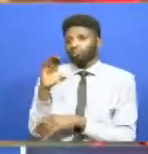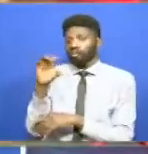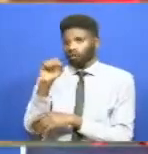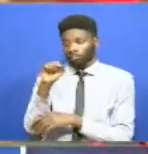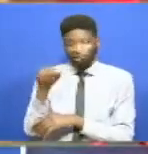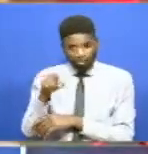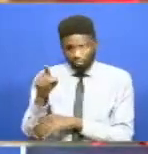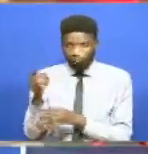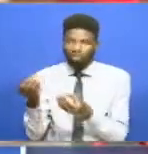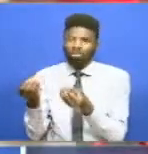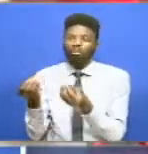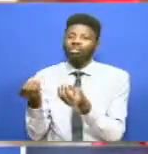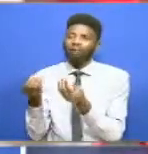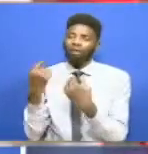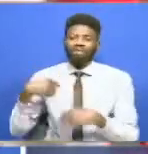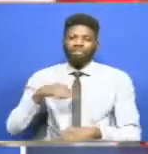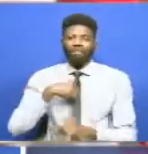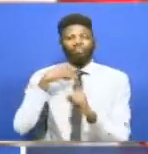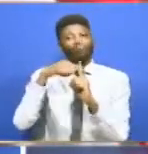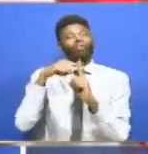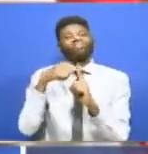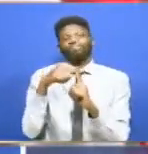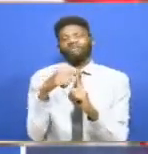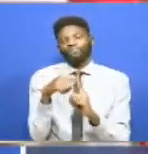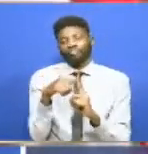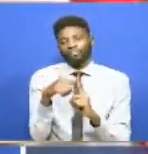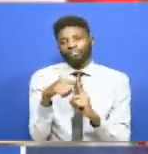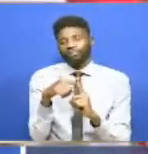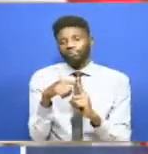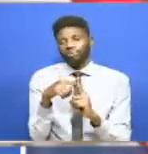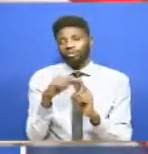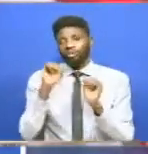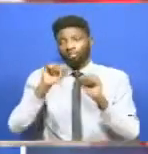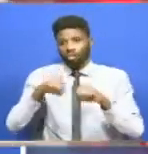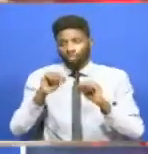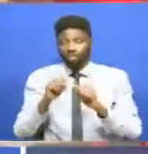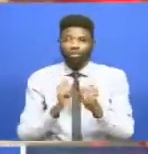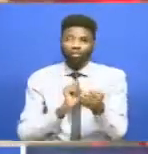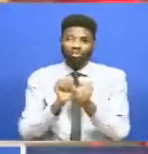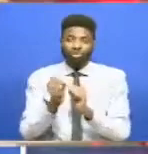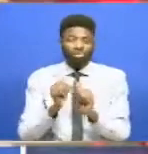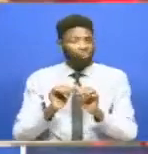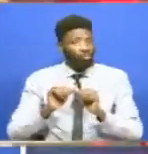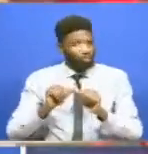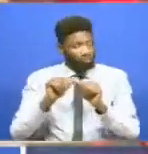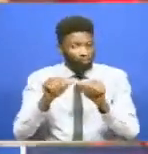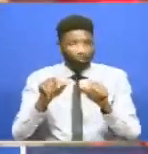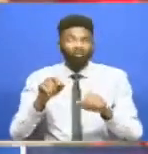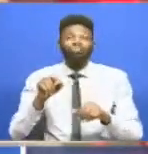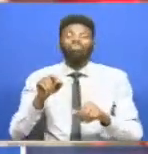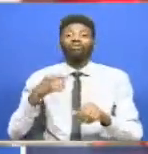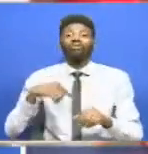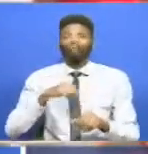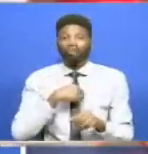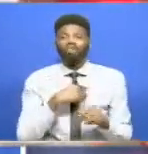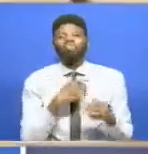just give us positive vibes. So that sport yendelee, tucheze venye wale watakucheza, watu